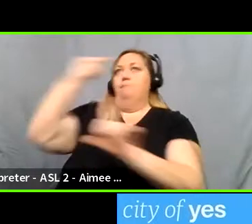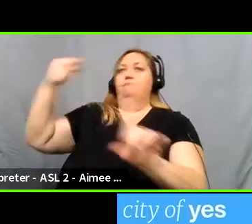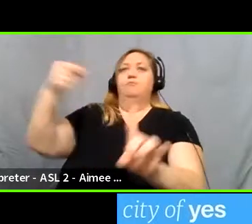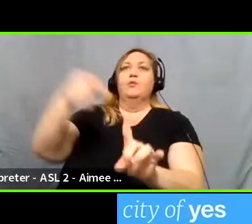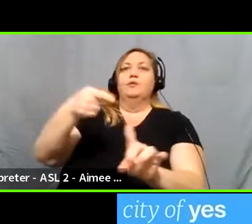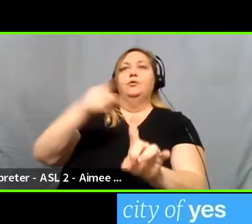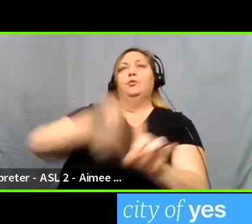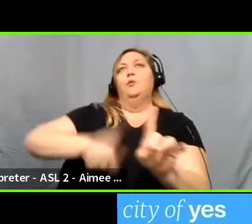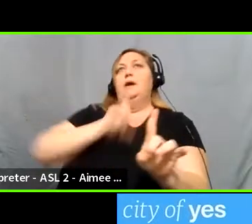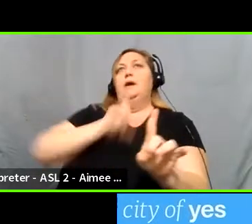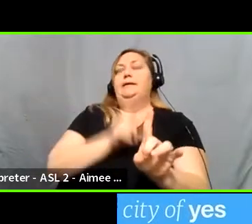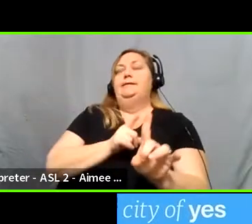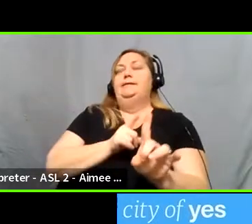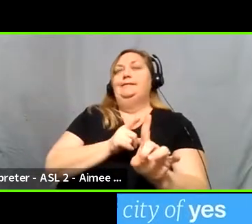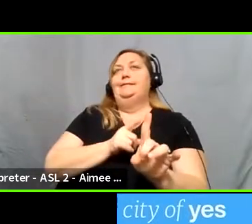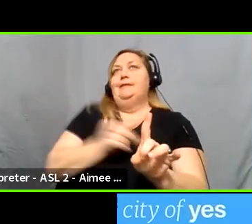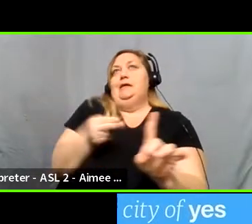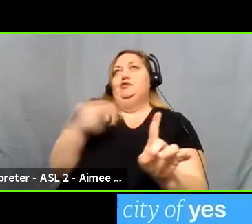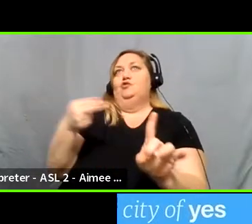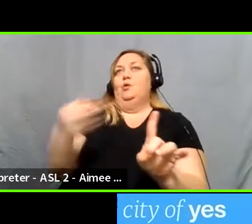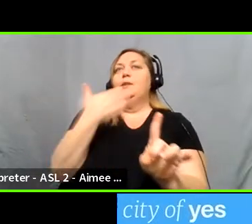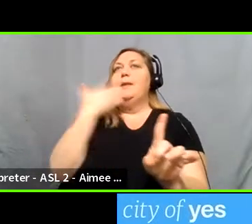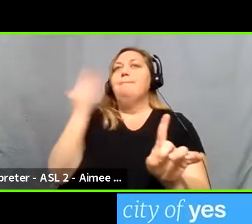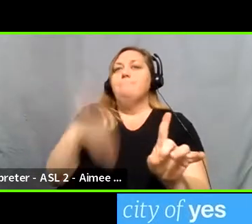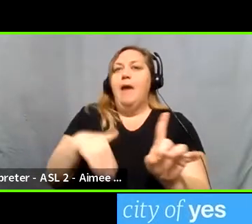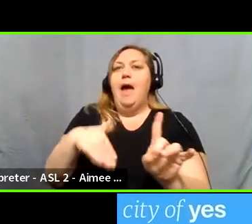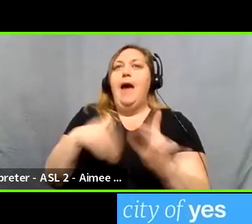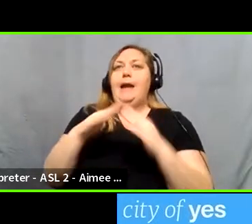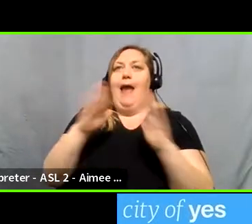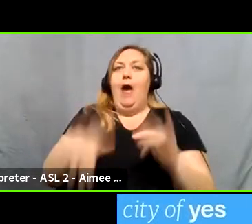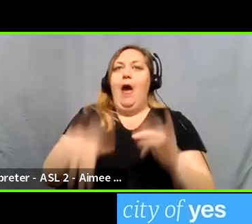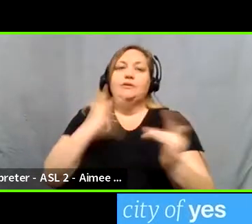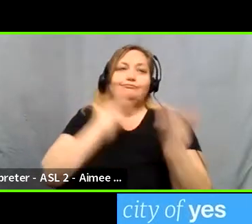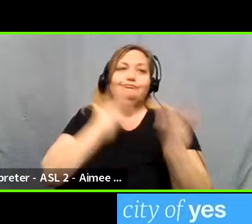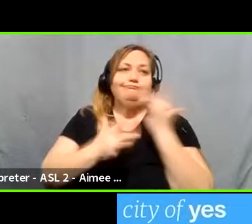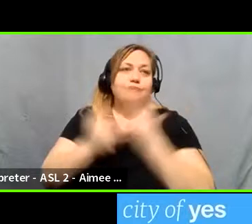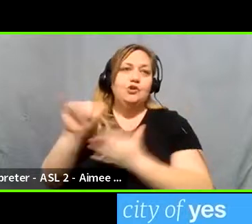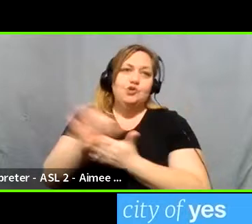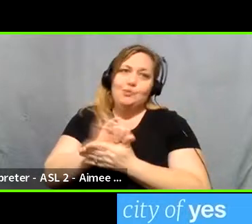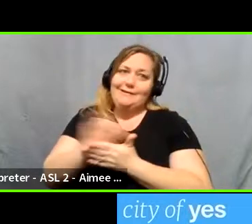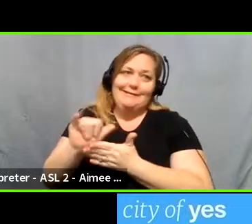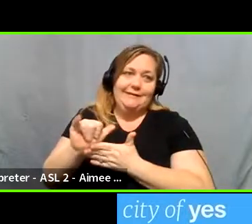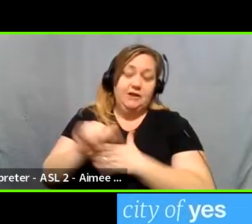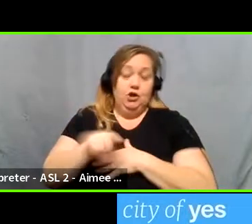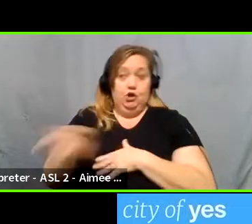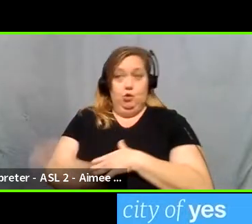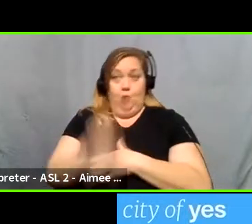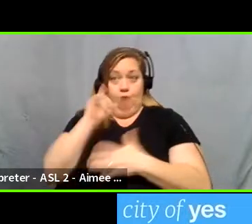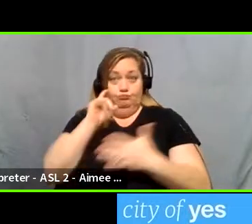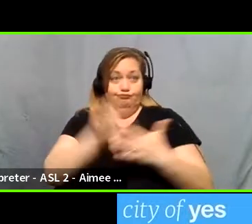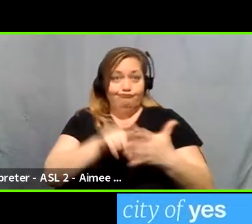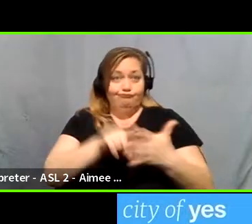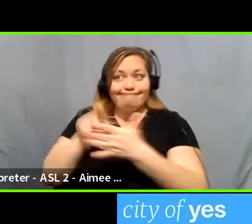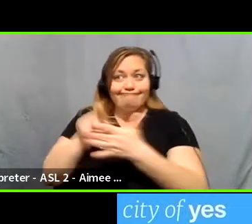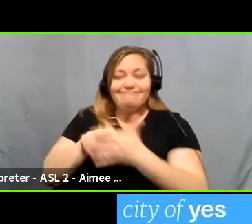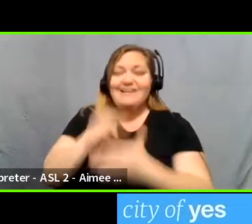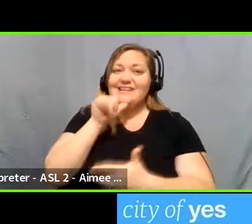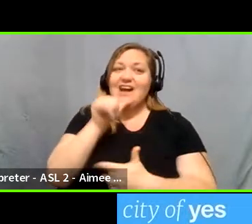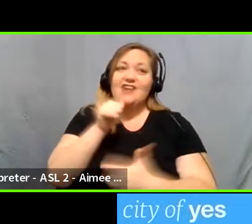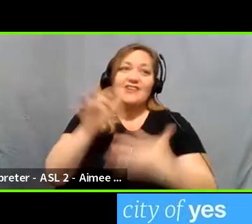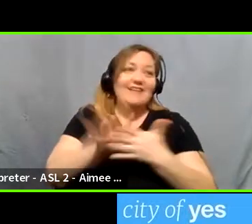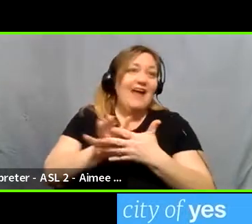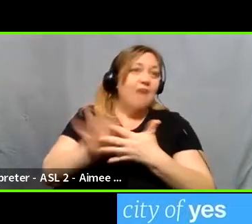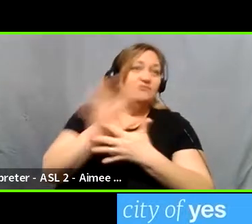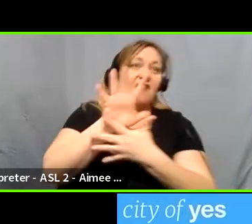what is, you know, a historically bad housing shortage in New York City. As Winnie and Veronica noted, that's not just an abstraction.